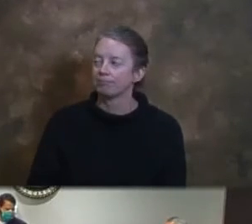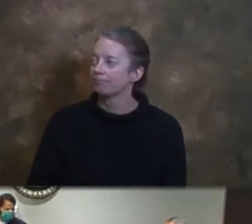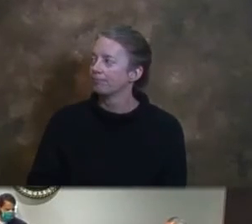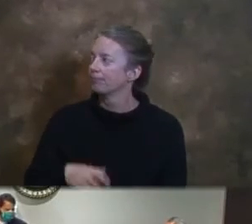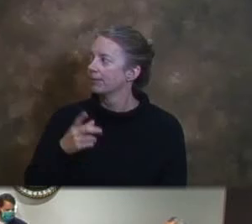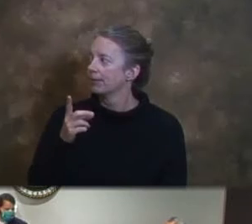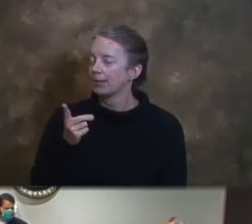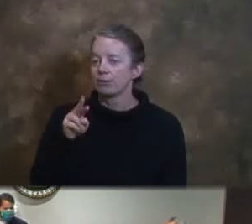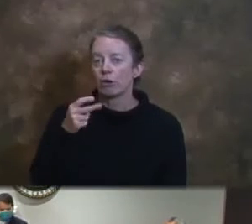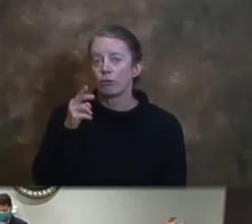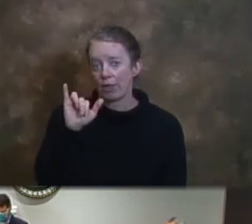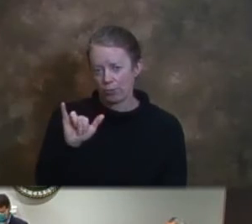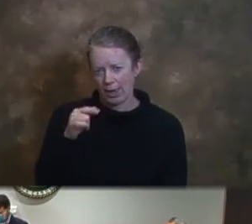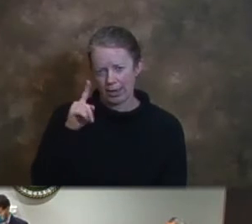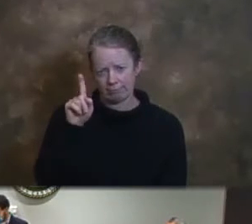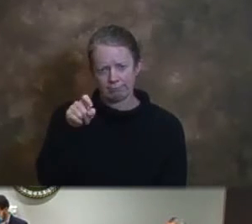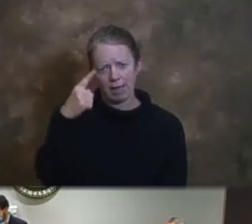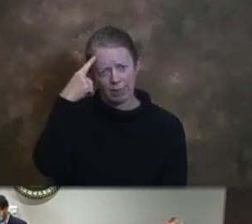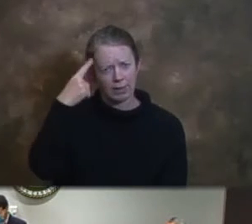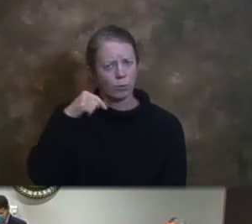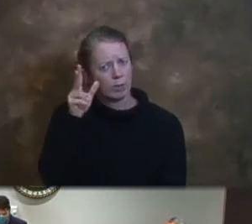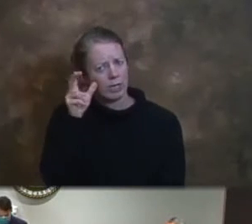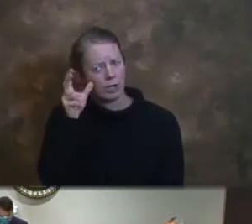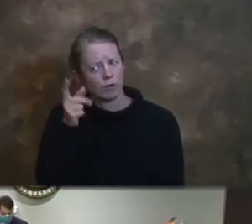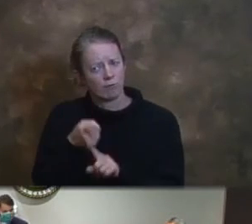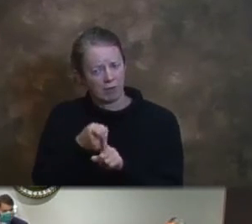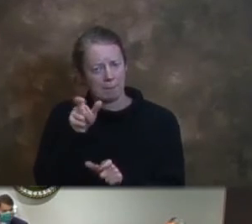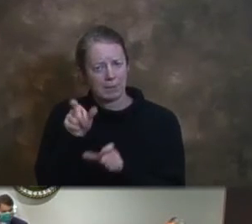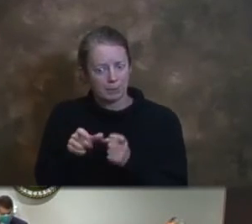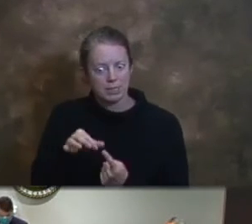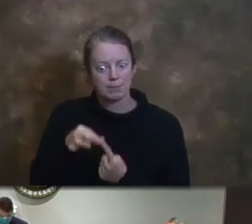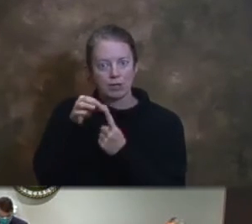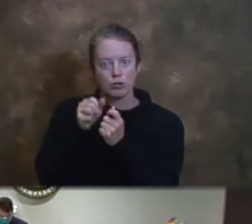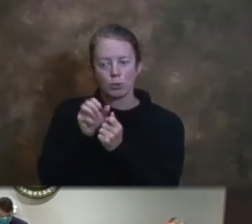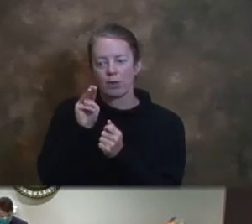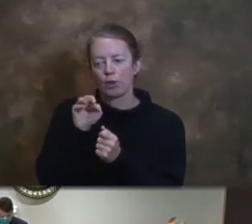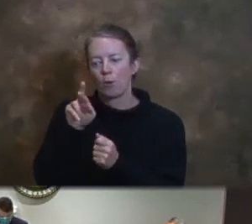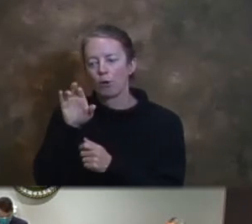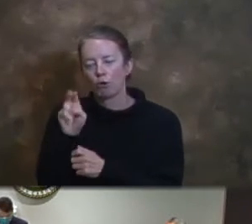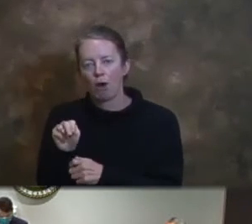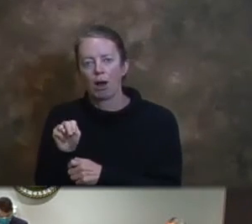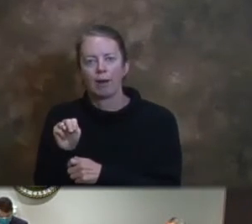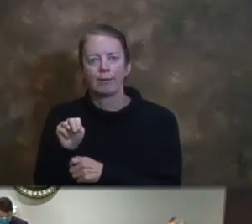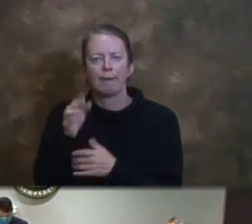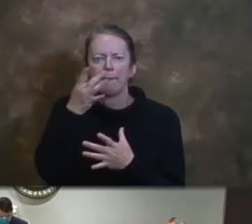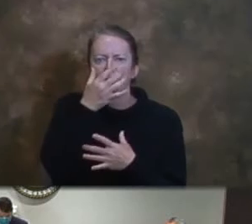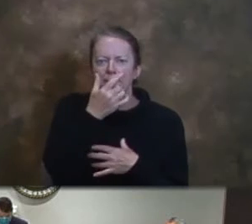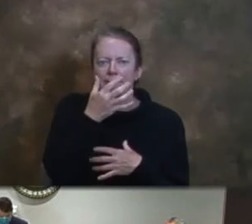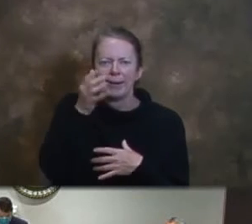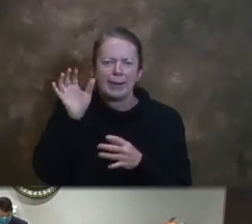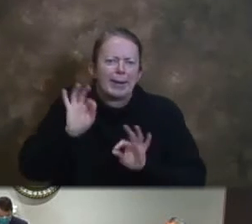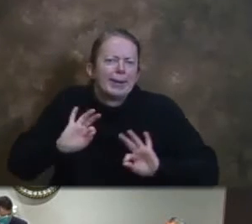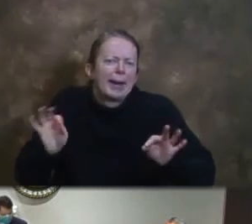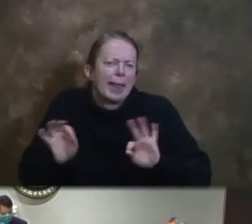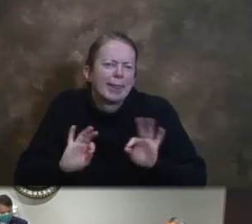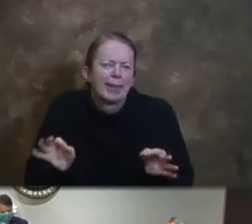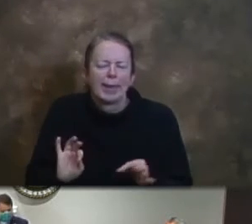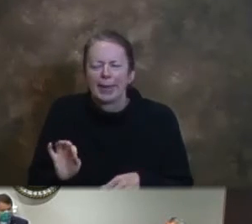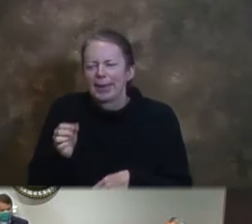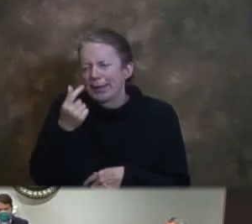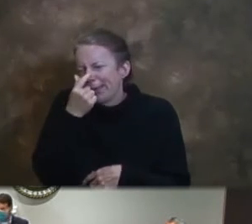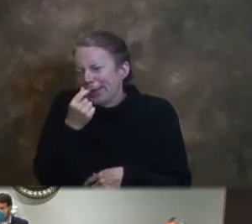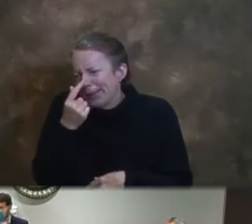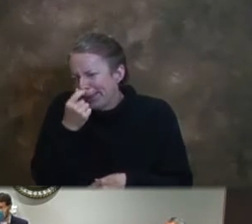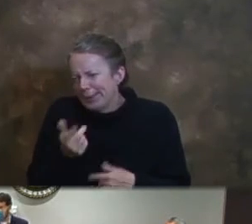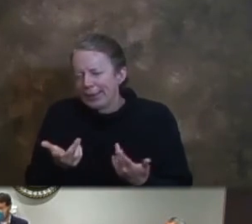Dr. Hathaway, I think we hear from a lot of folks, particularly with Omicron, that it's not that bad, it's just like a cold. I might as well just go ahead and